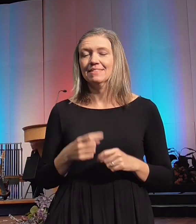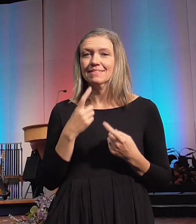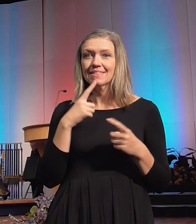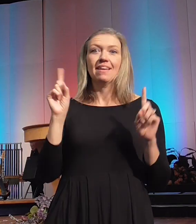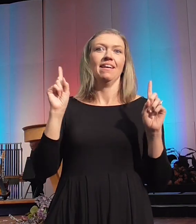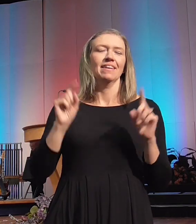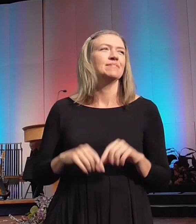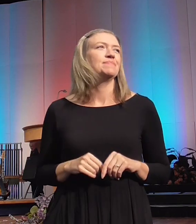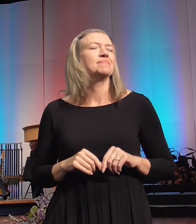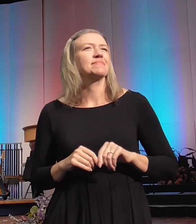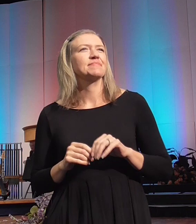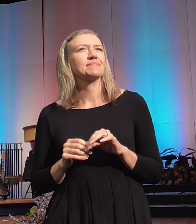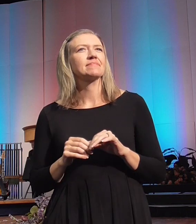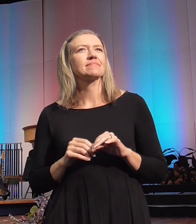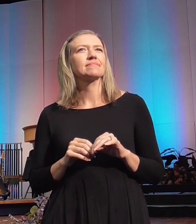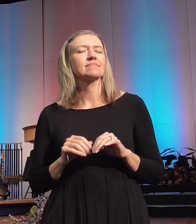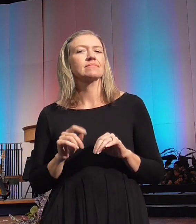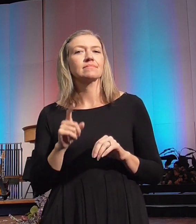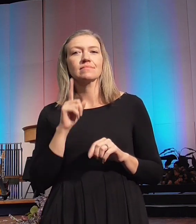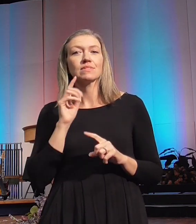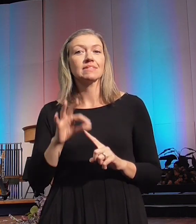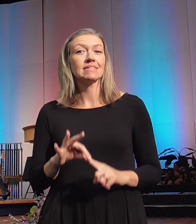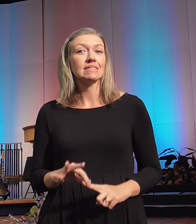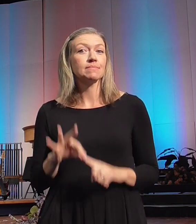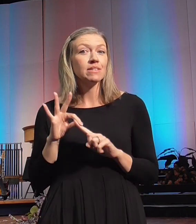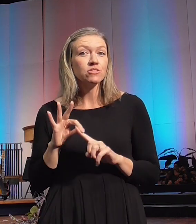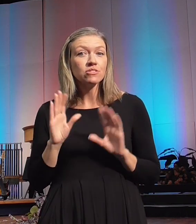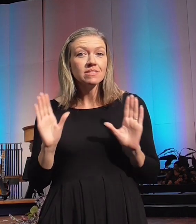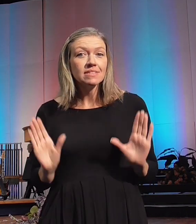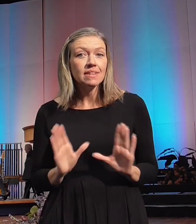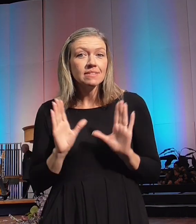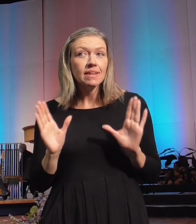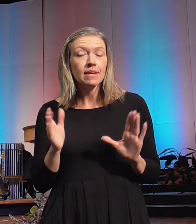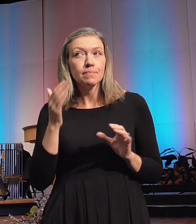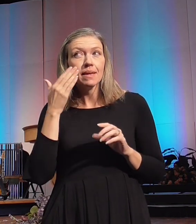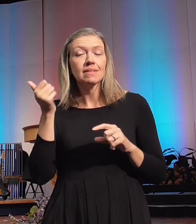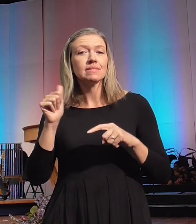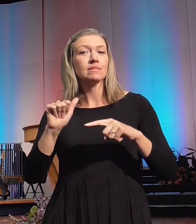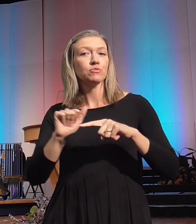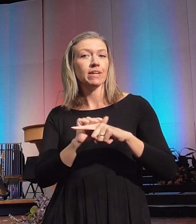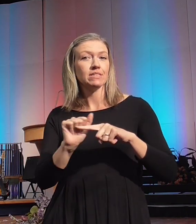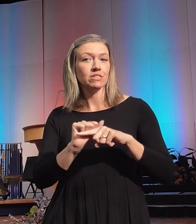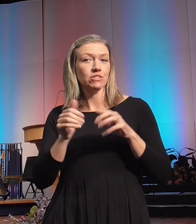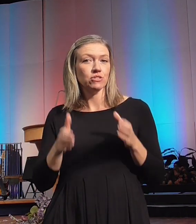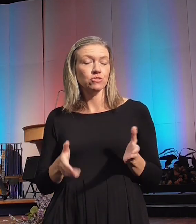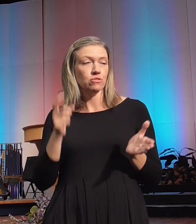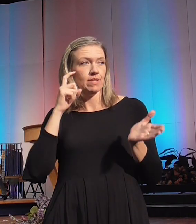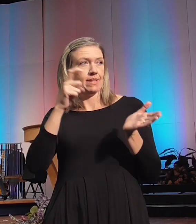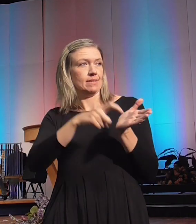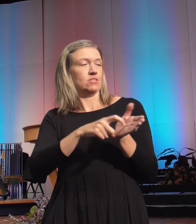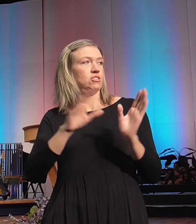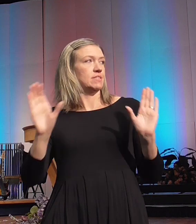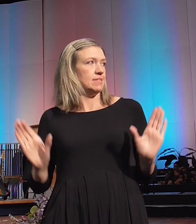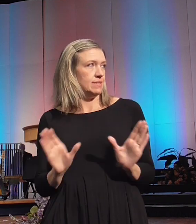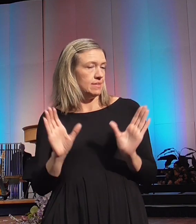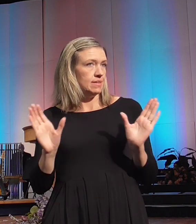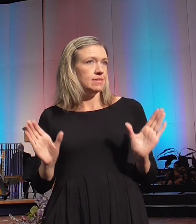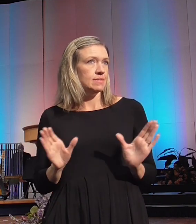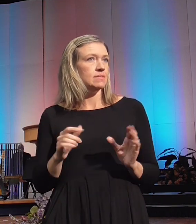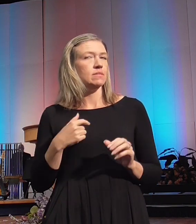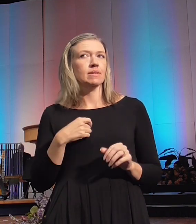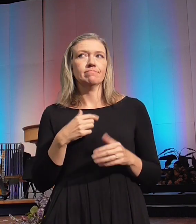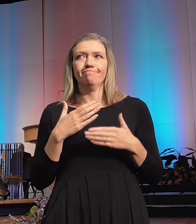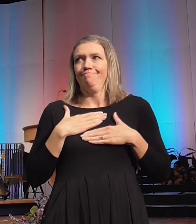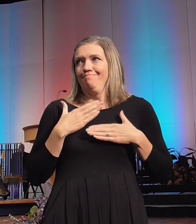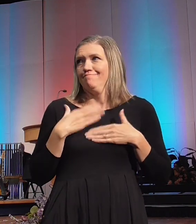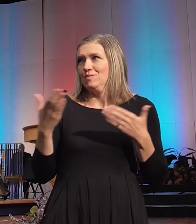Ta-da, thank you. It's a special Sunday because it is Practitioner Recognition Sunday. And I'm so glad that